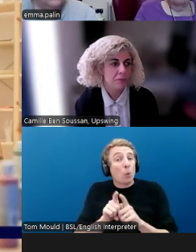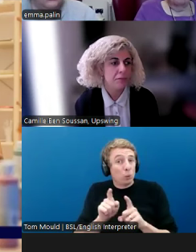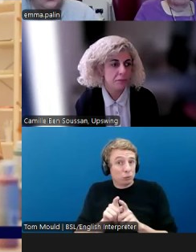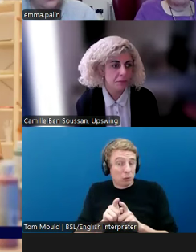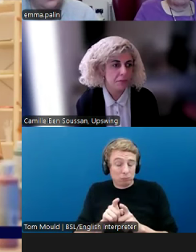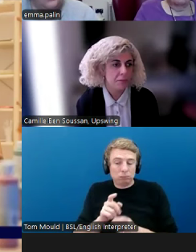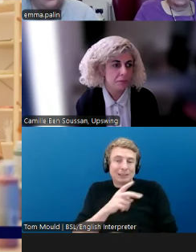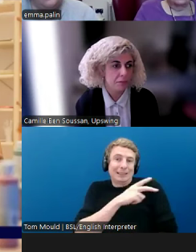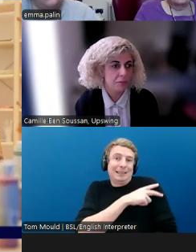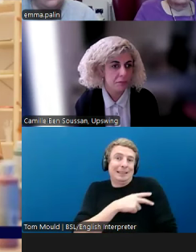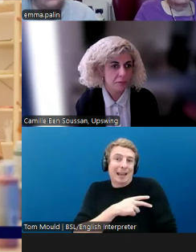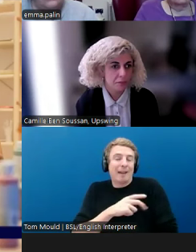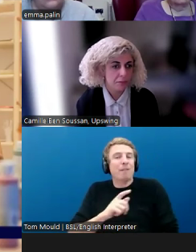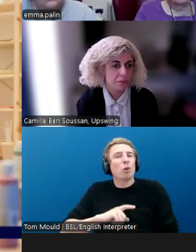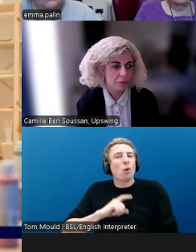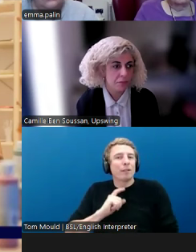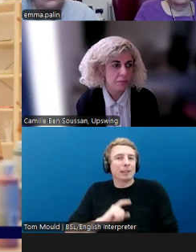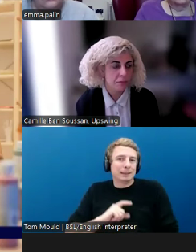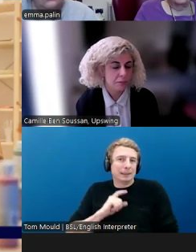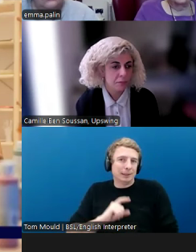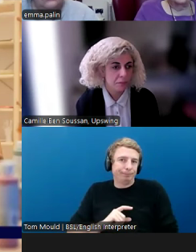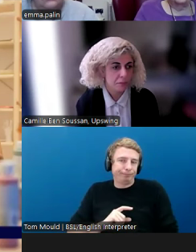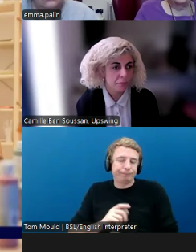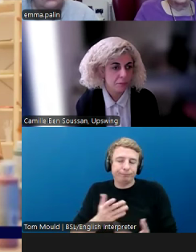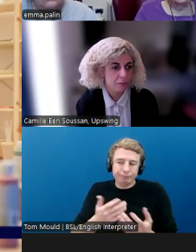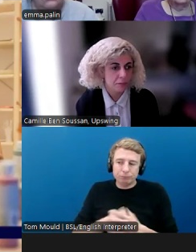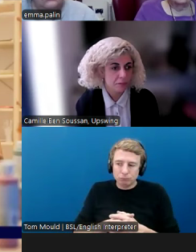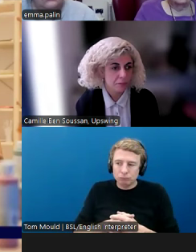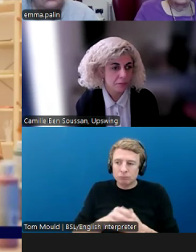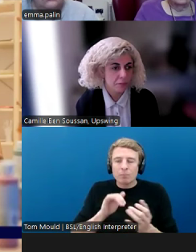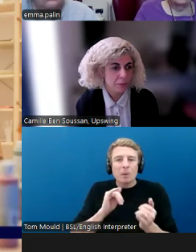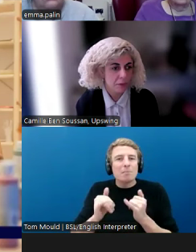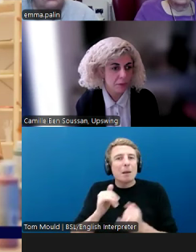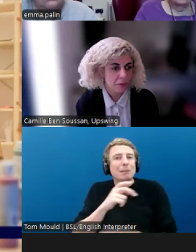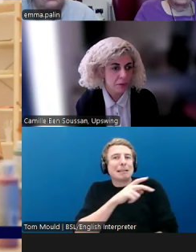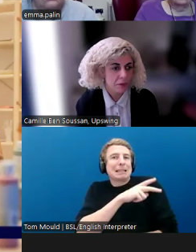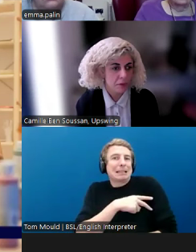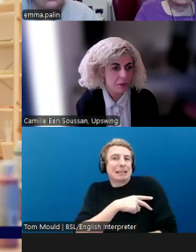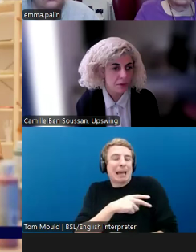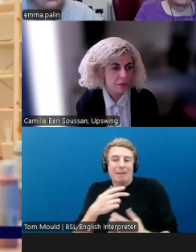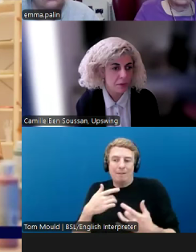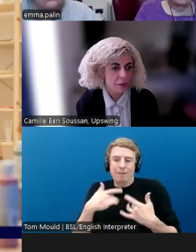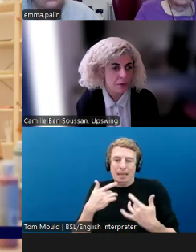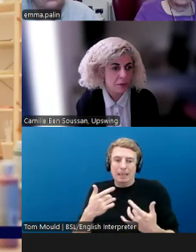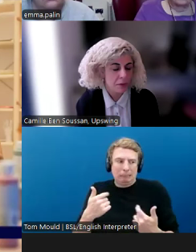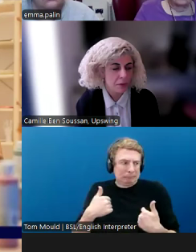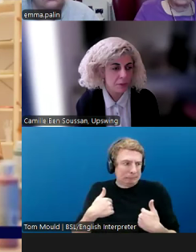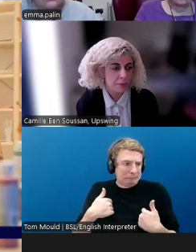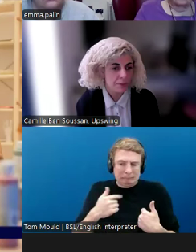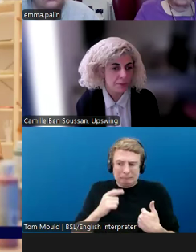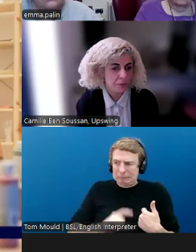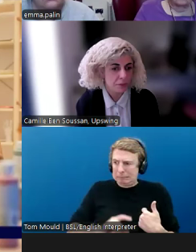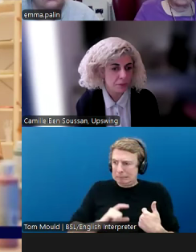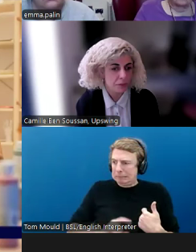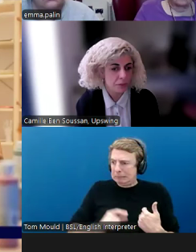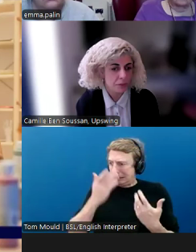very isolated in terms of, well, I don't know what I'm doing. They have very limited expectations of